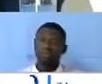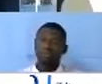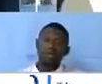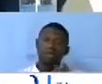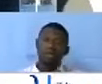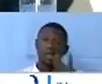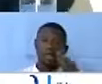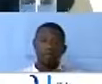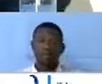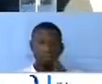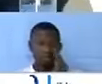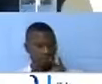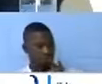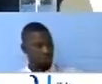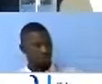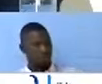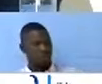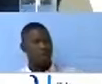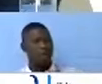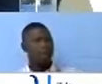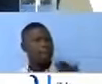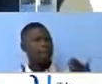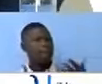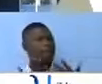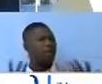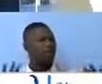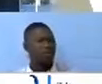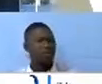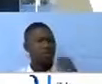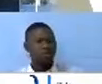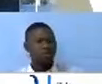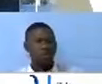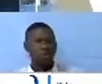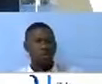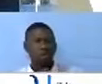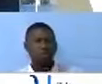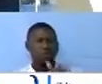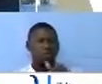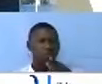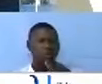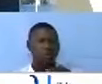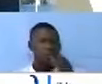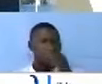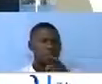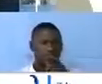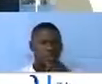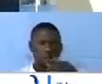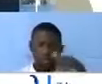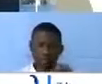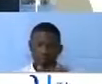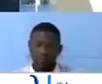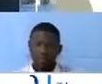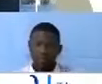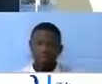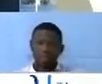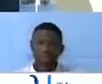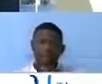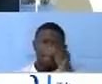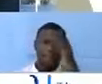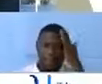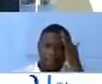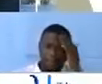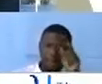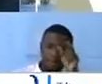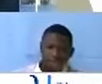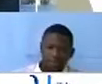look at it, most of the tortures in which you are alleged to have been involved, the suspect was stripped naked. Boko setlo